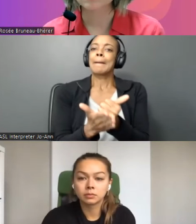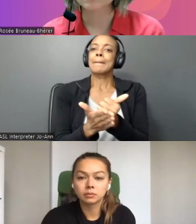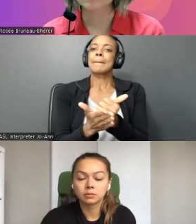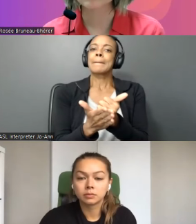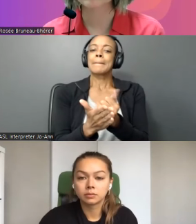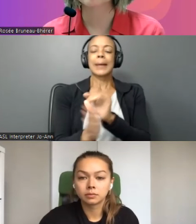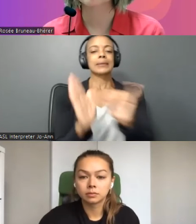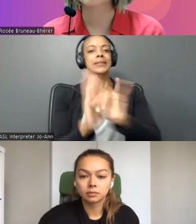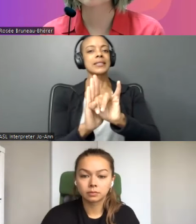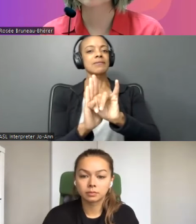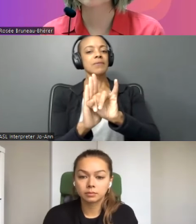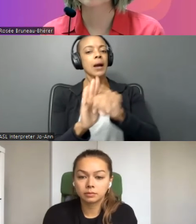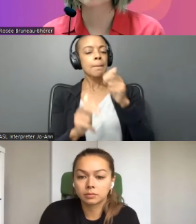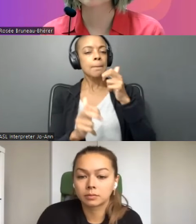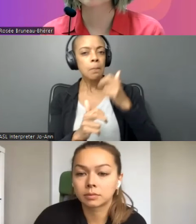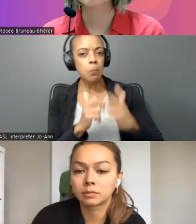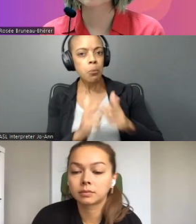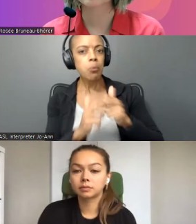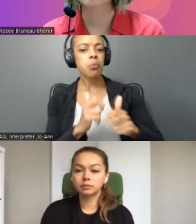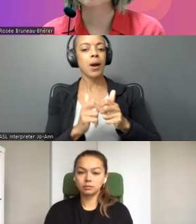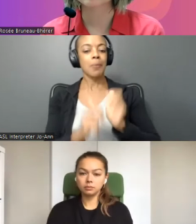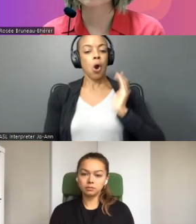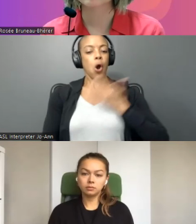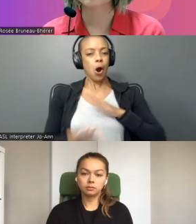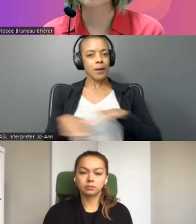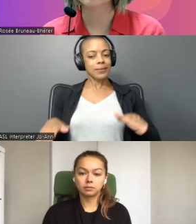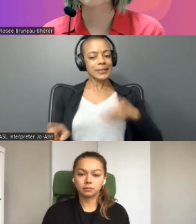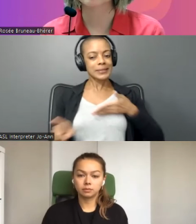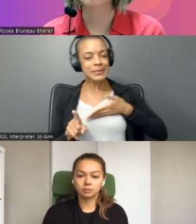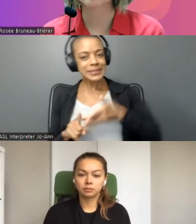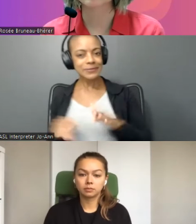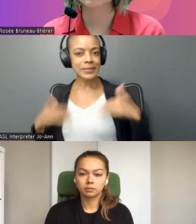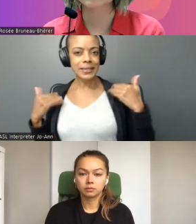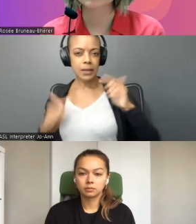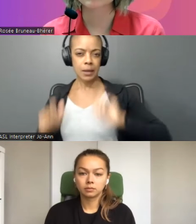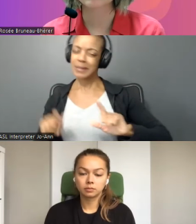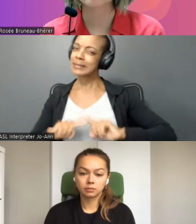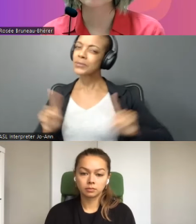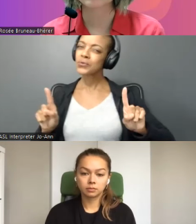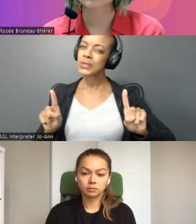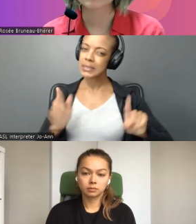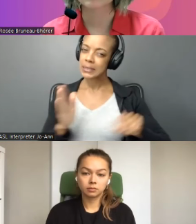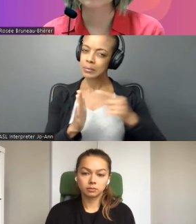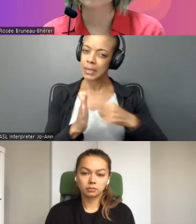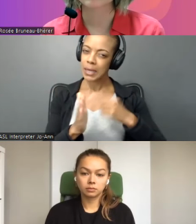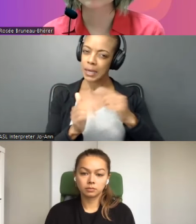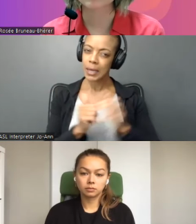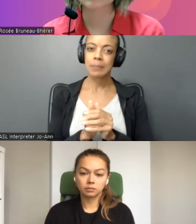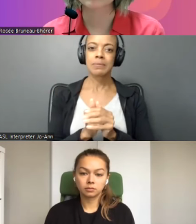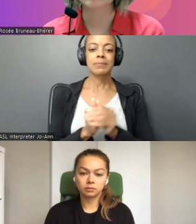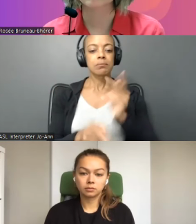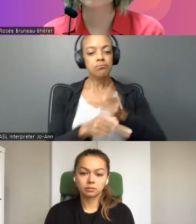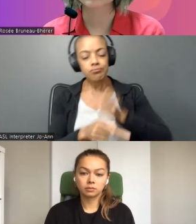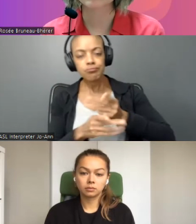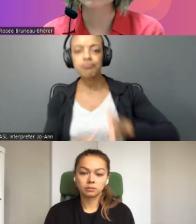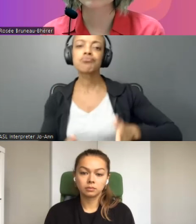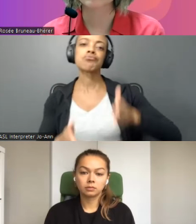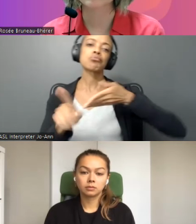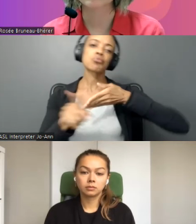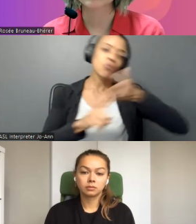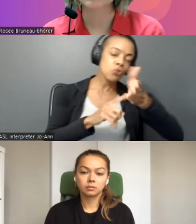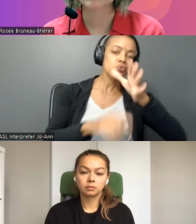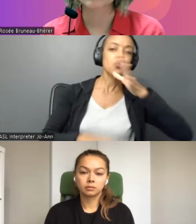and problems that our clients have? And as professionals, as caregivers, as parents,